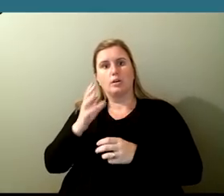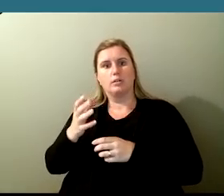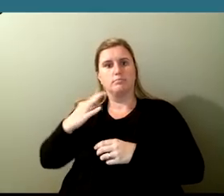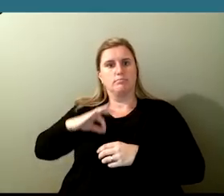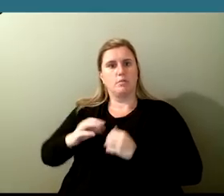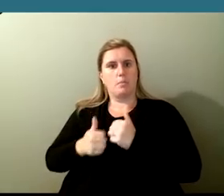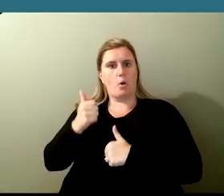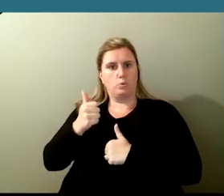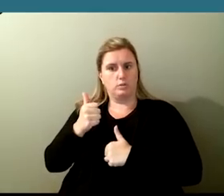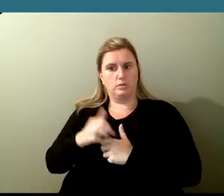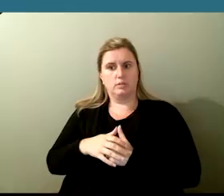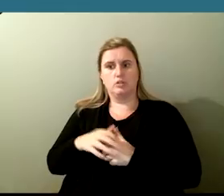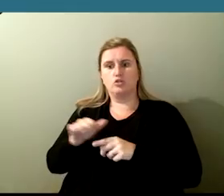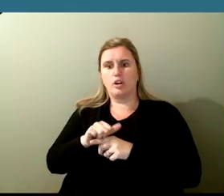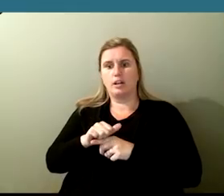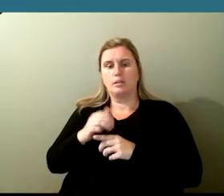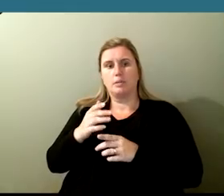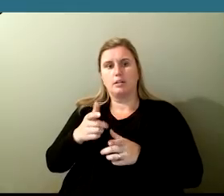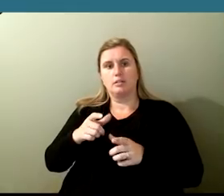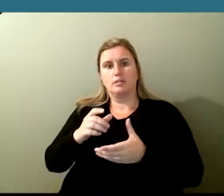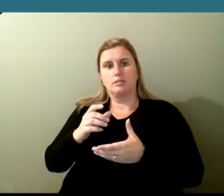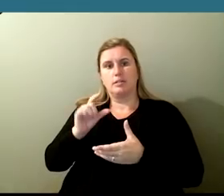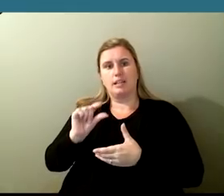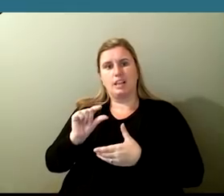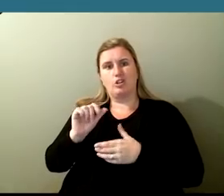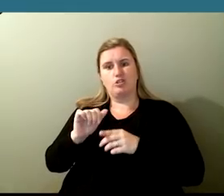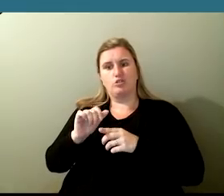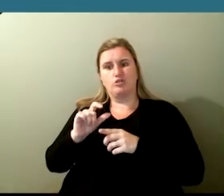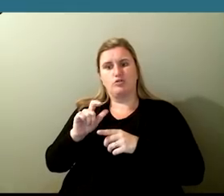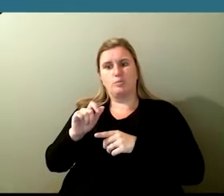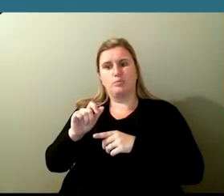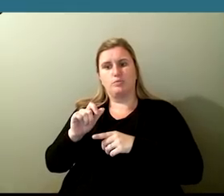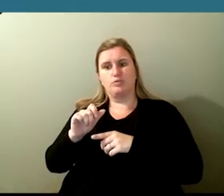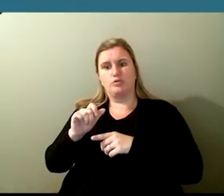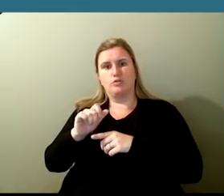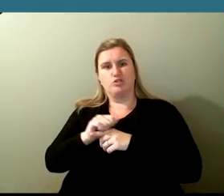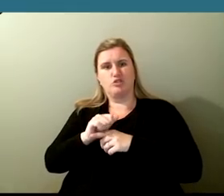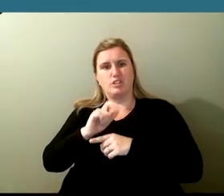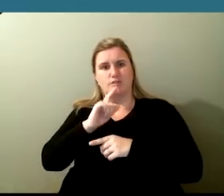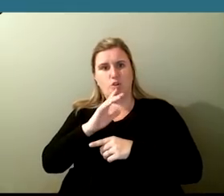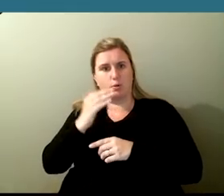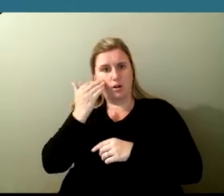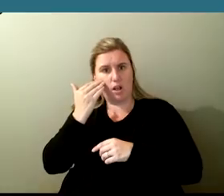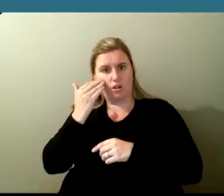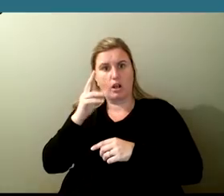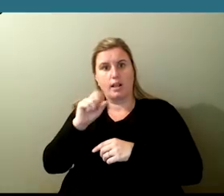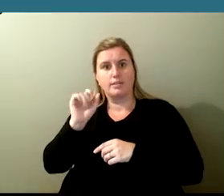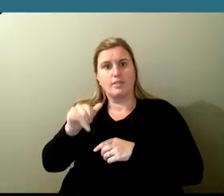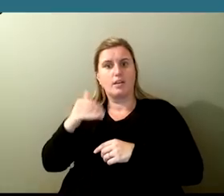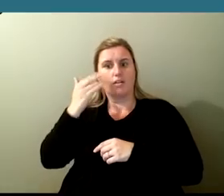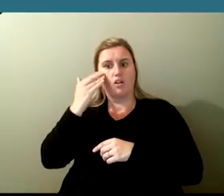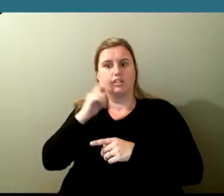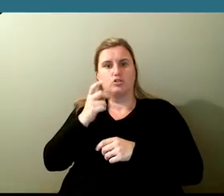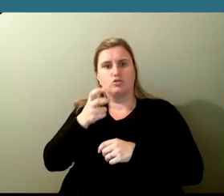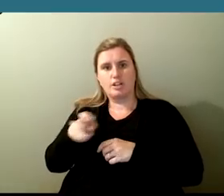from. Trainings may derive little benefit from trainers' verbal knowledge unless that knowledge is